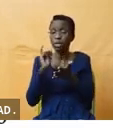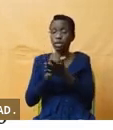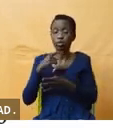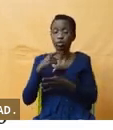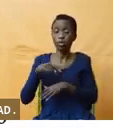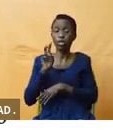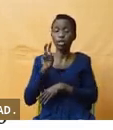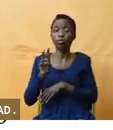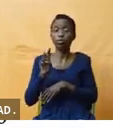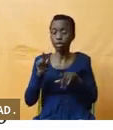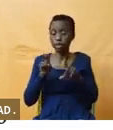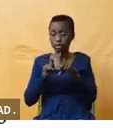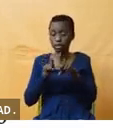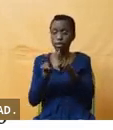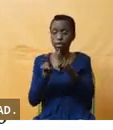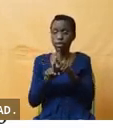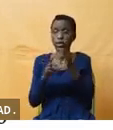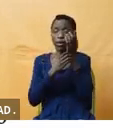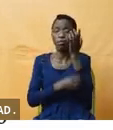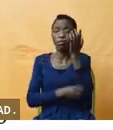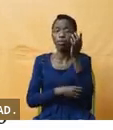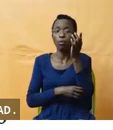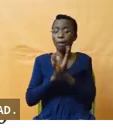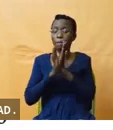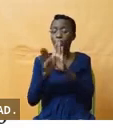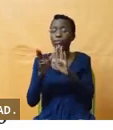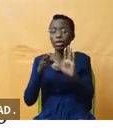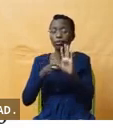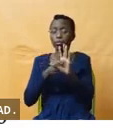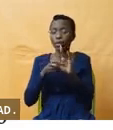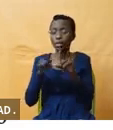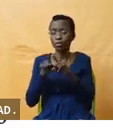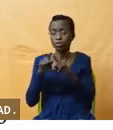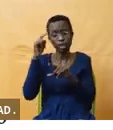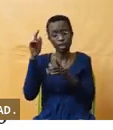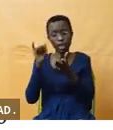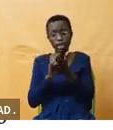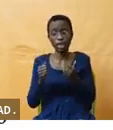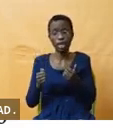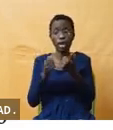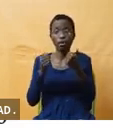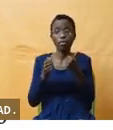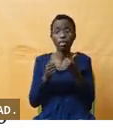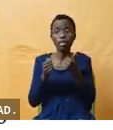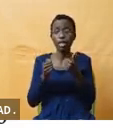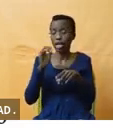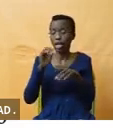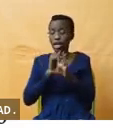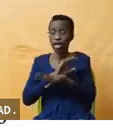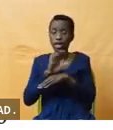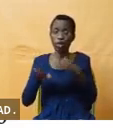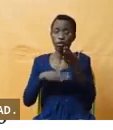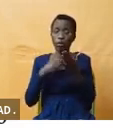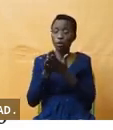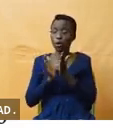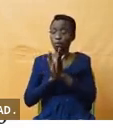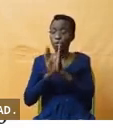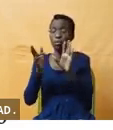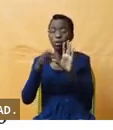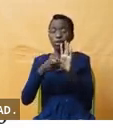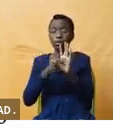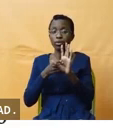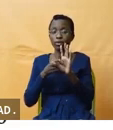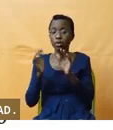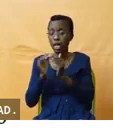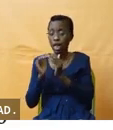but also poor public participation. And I think this happens in pretty much all public participation stages that we